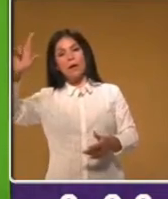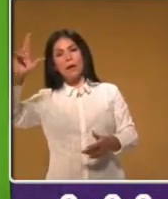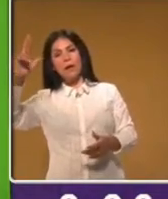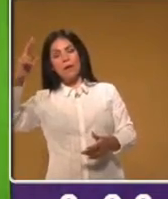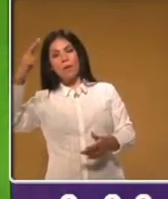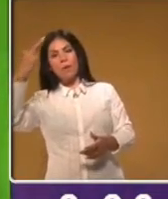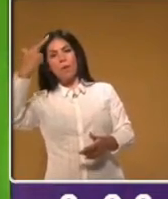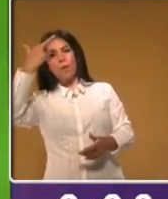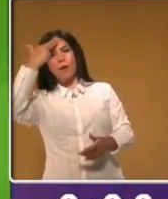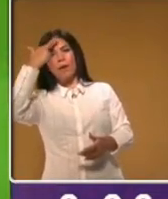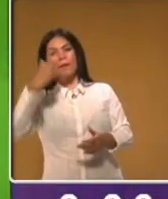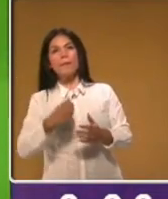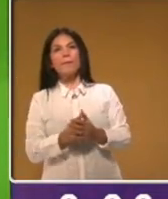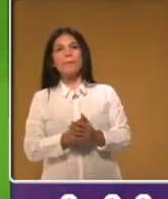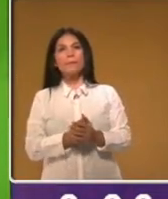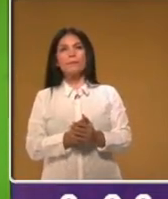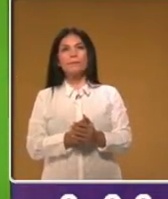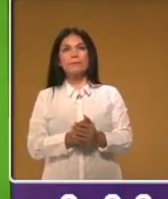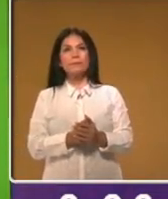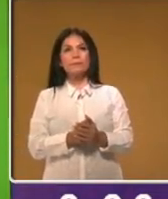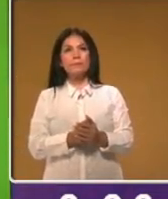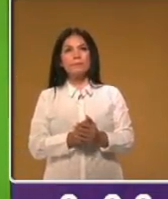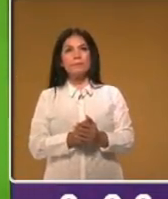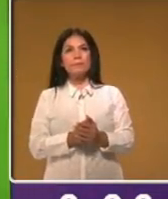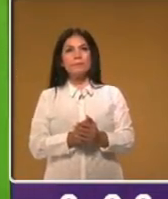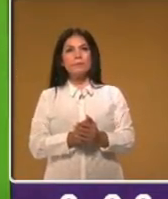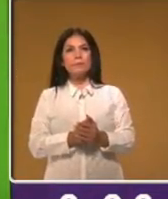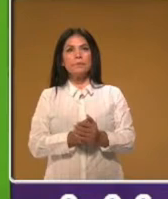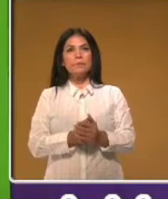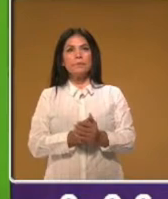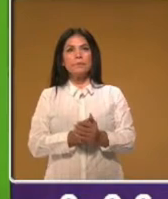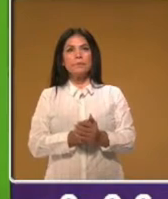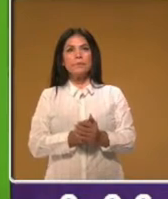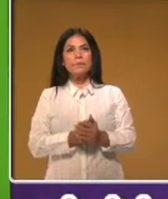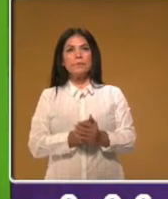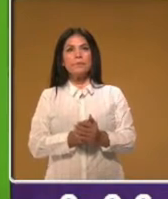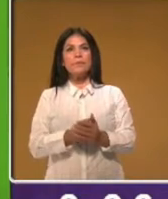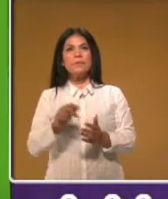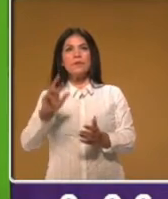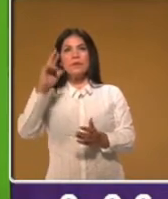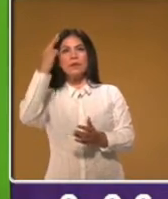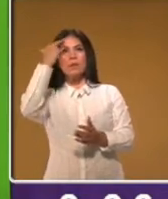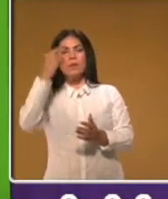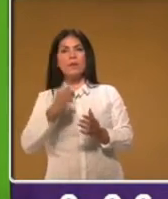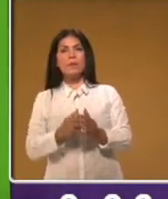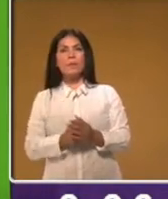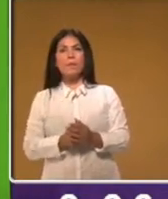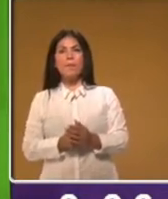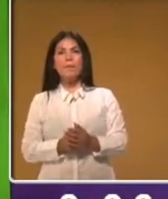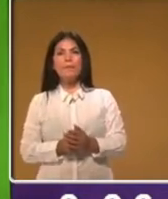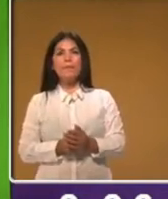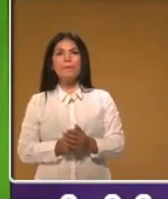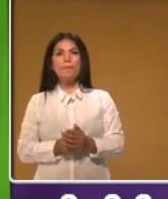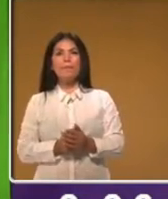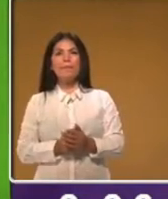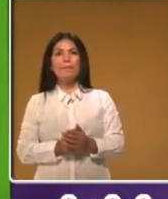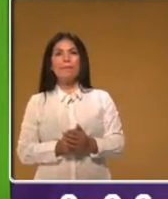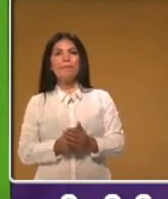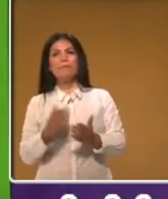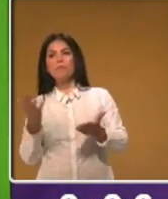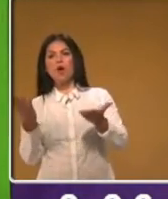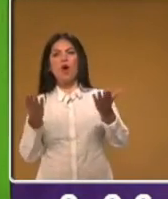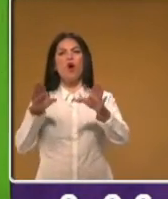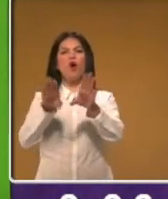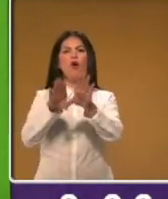and want? I can hear you. Do you remember will? Do you remember want? You're